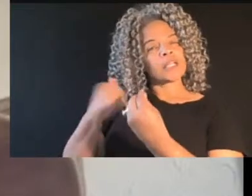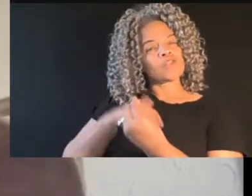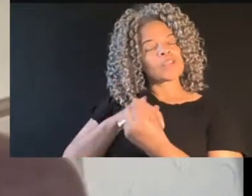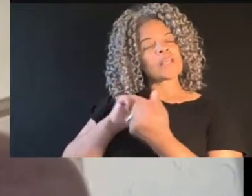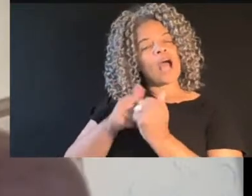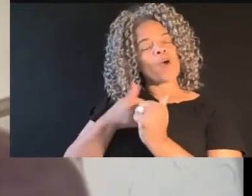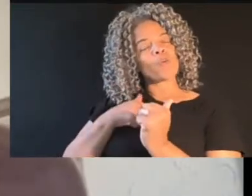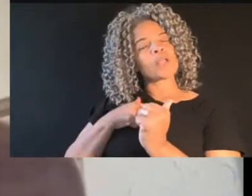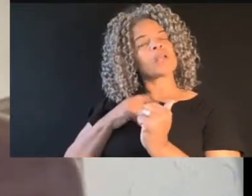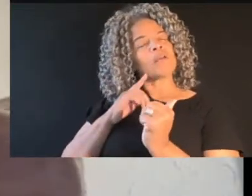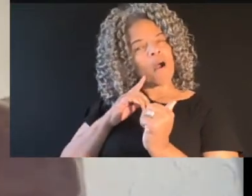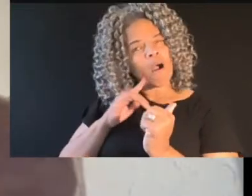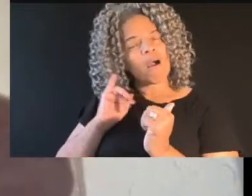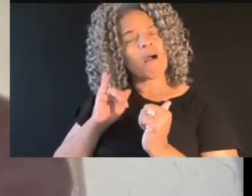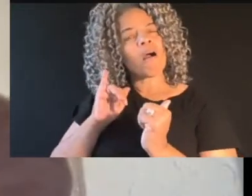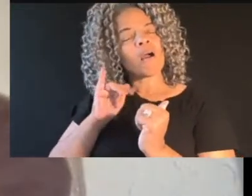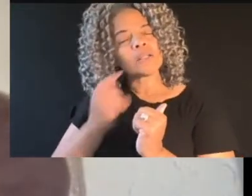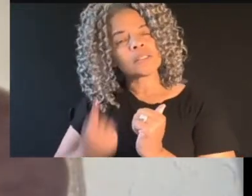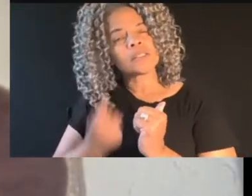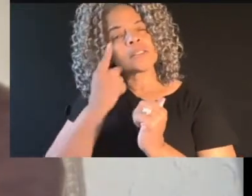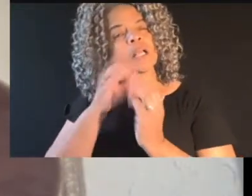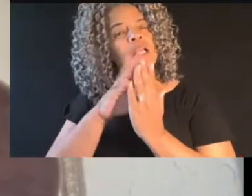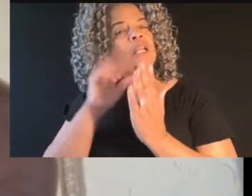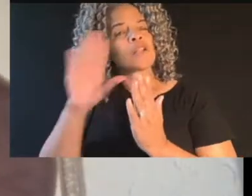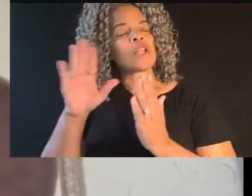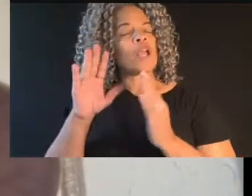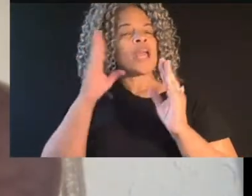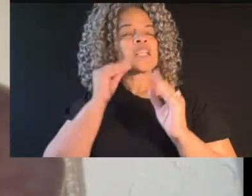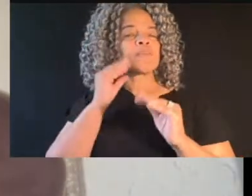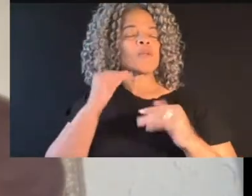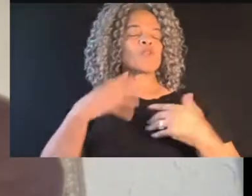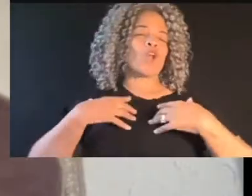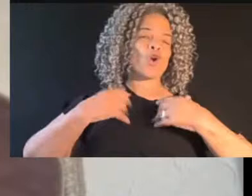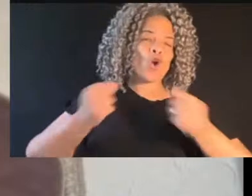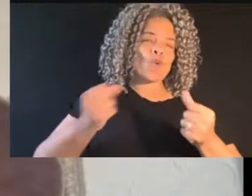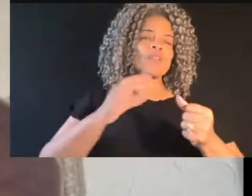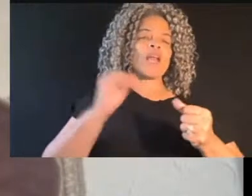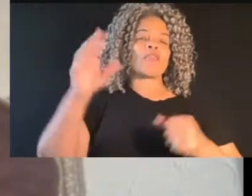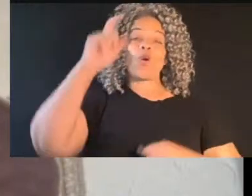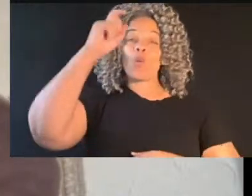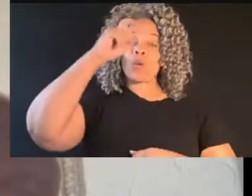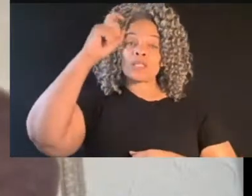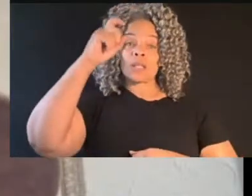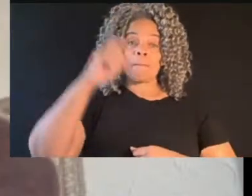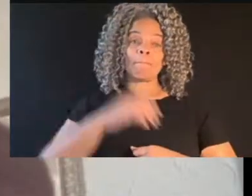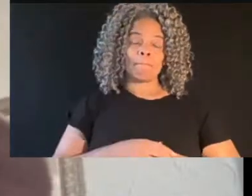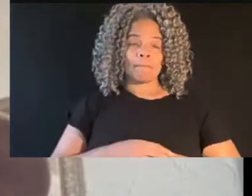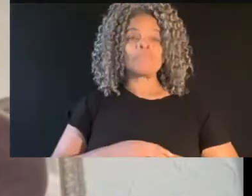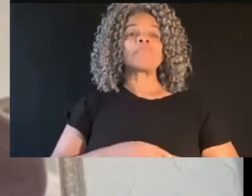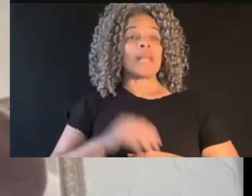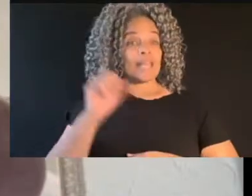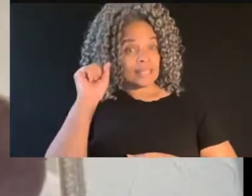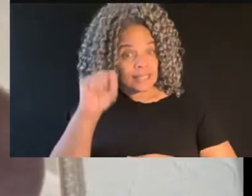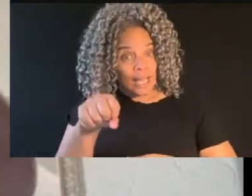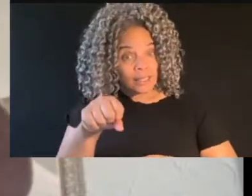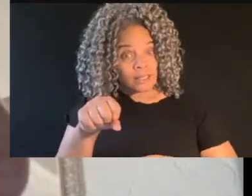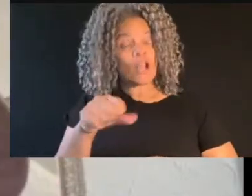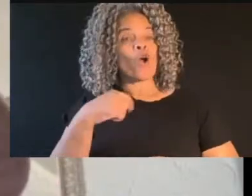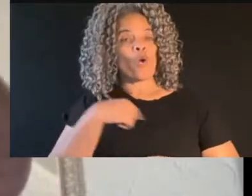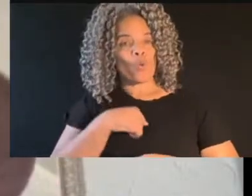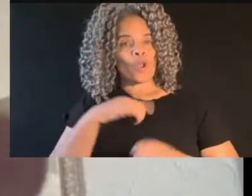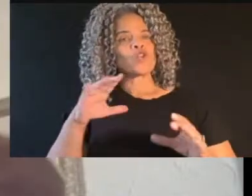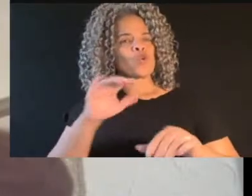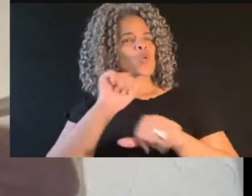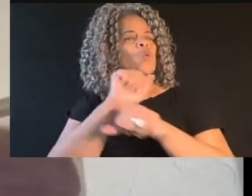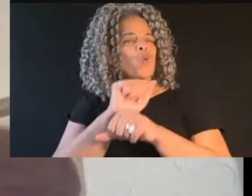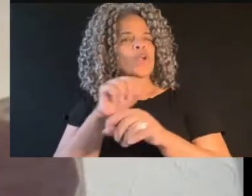their experiences, their courage, and their wisdom. Yes, we do work